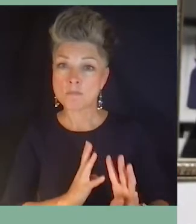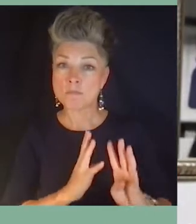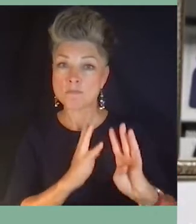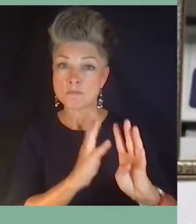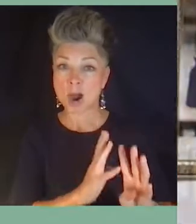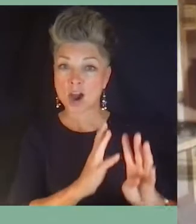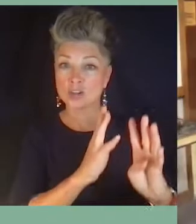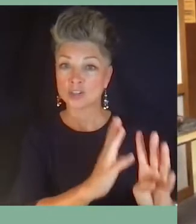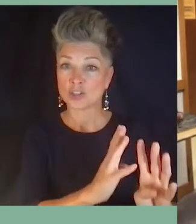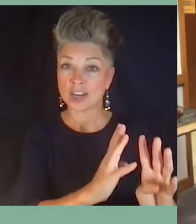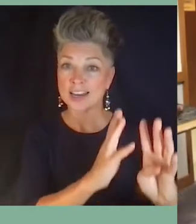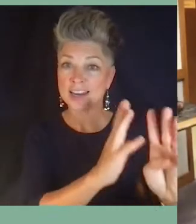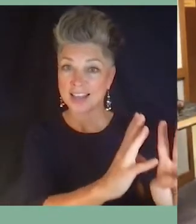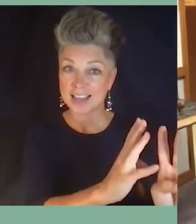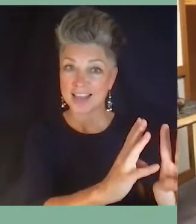saints go